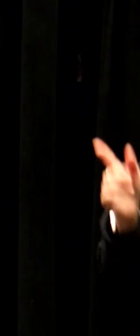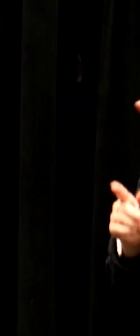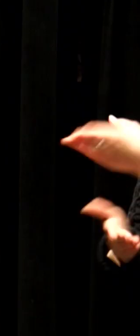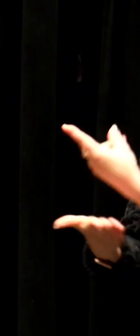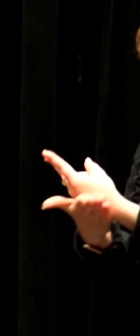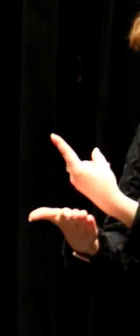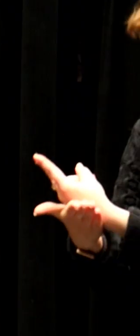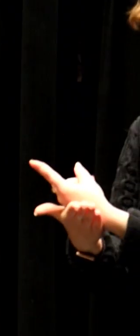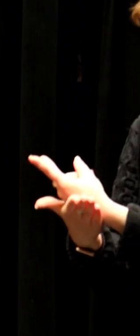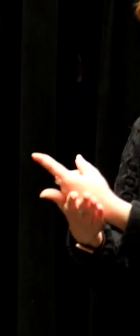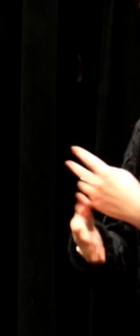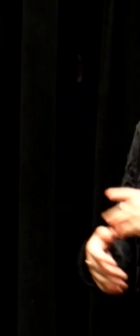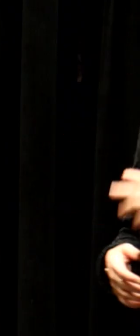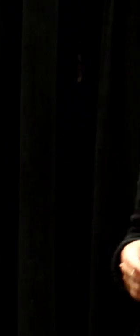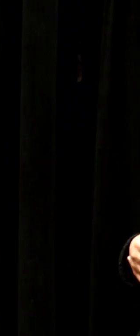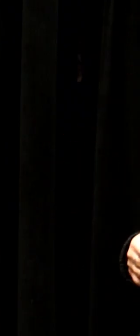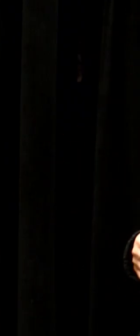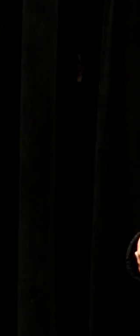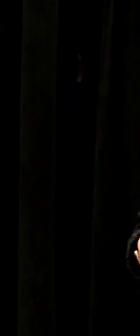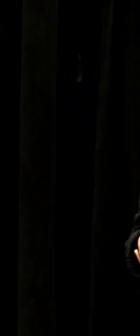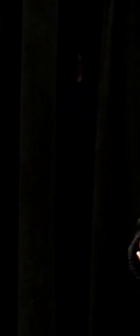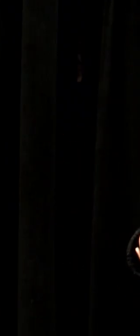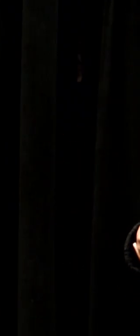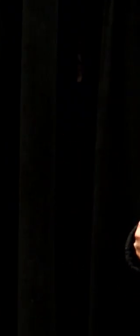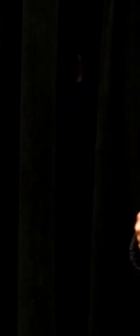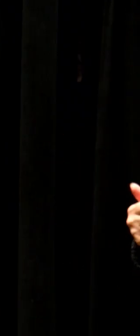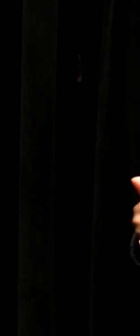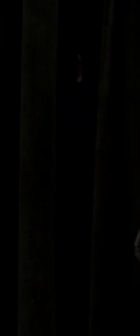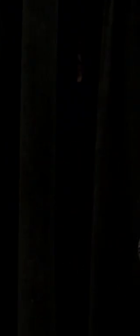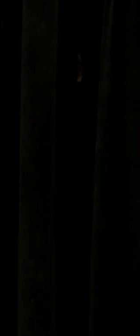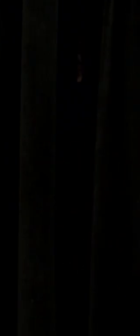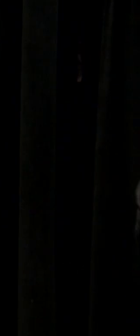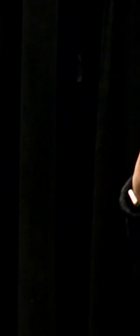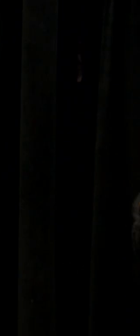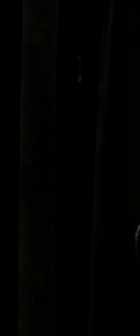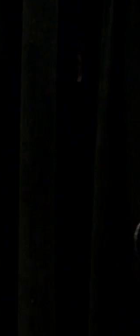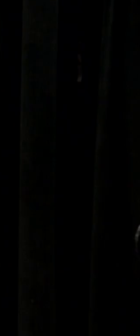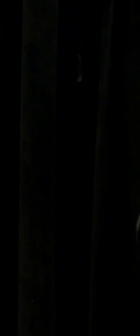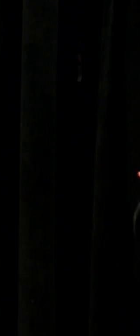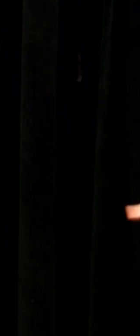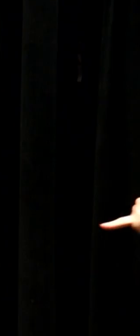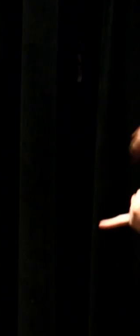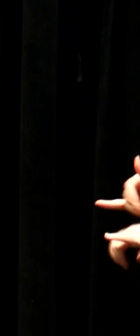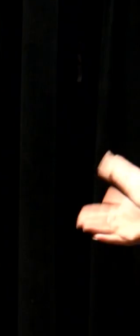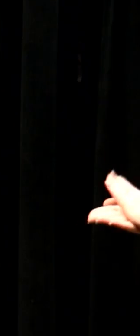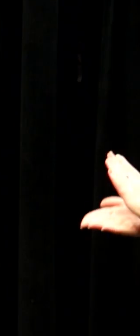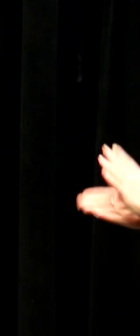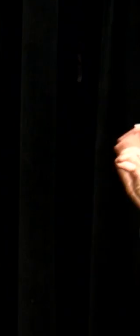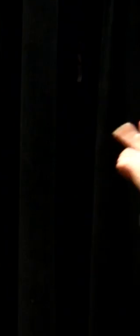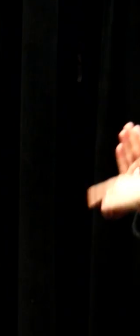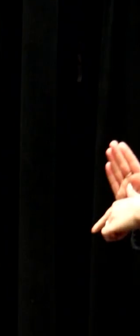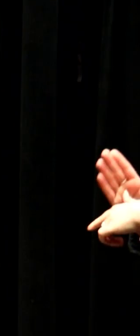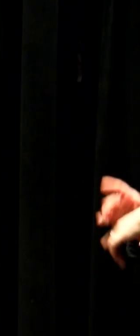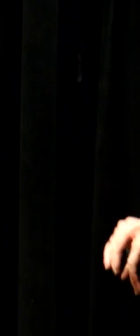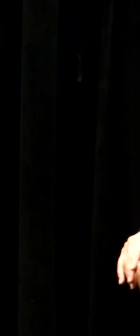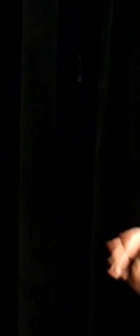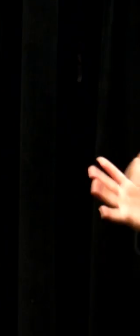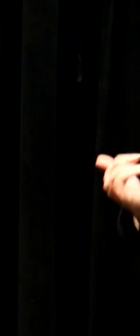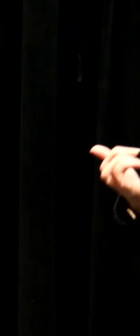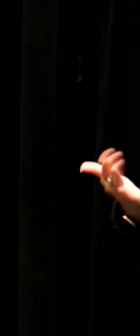to avoid the market, the job market? Are you trying to just take a pause because the economy is